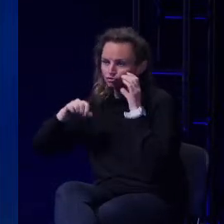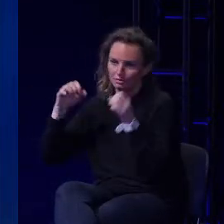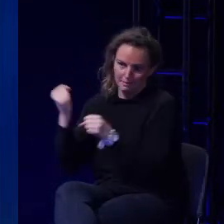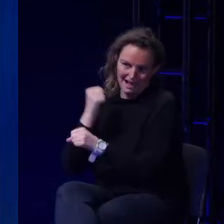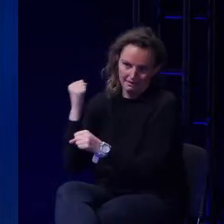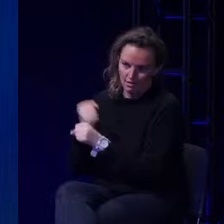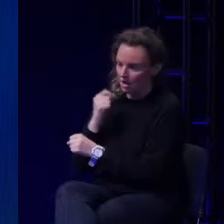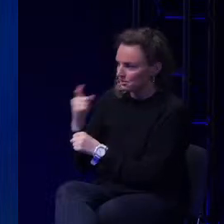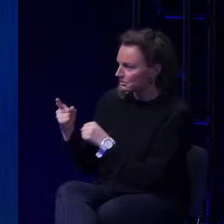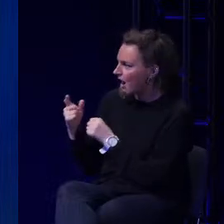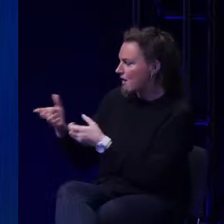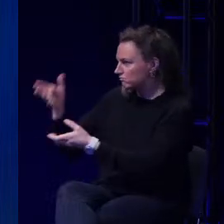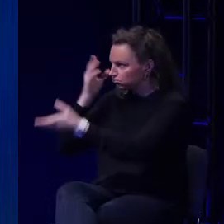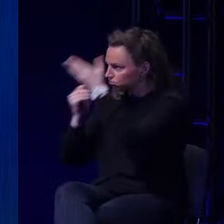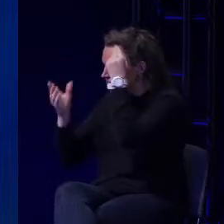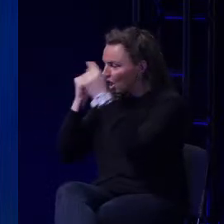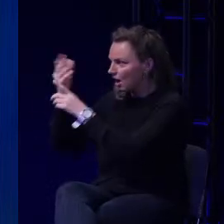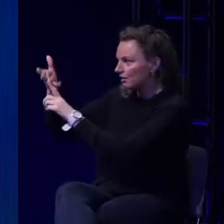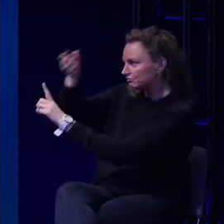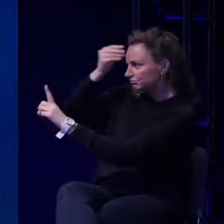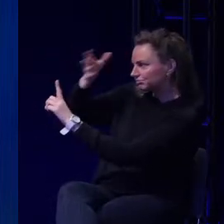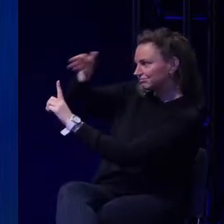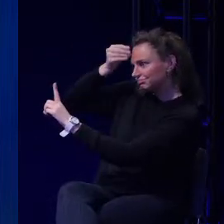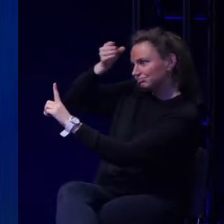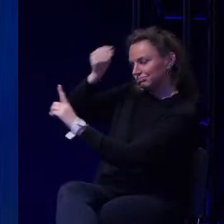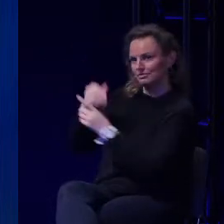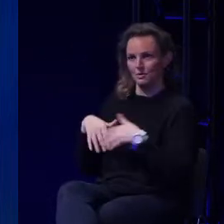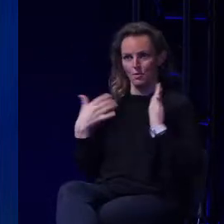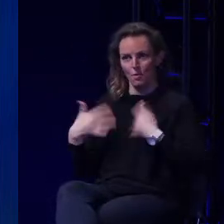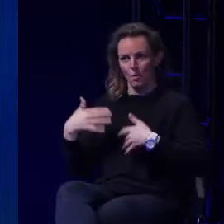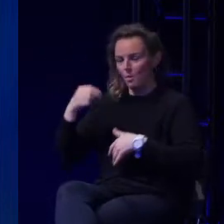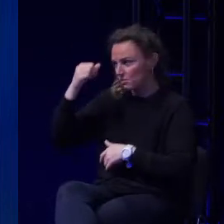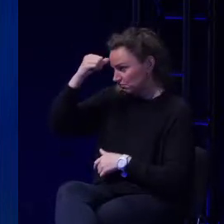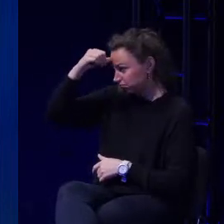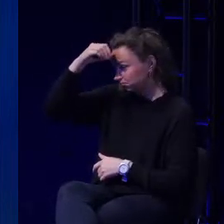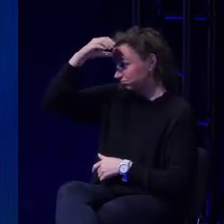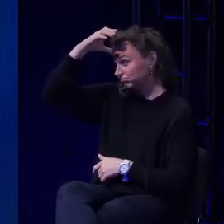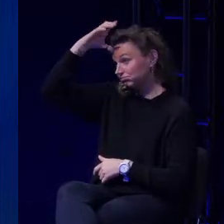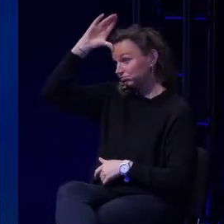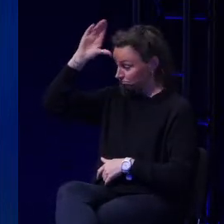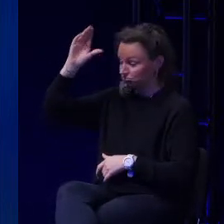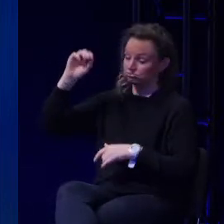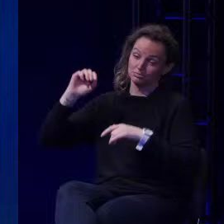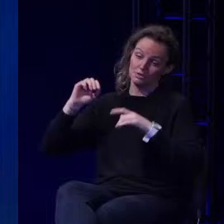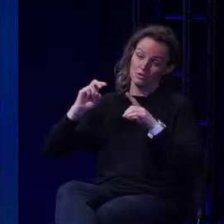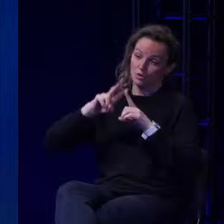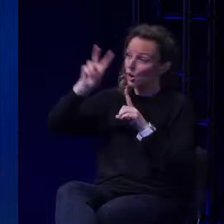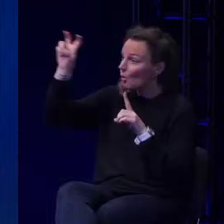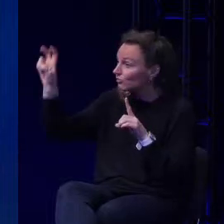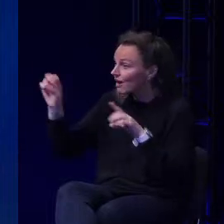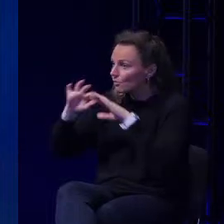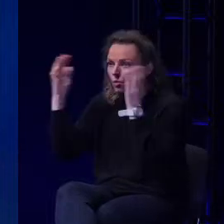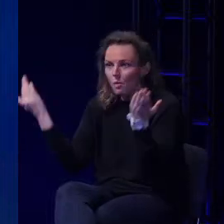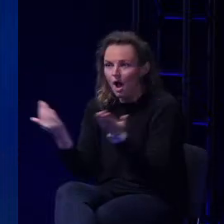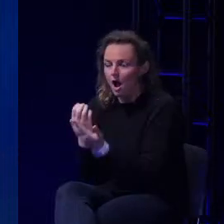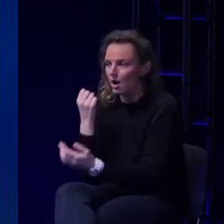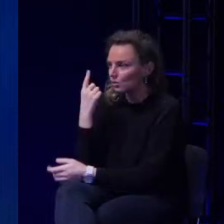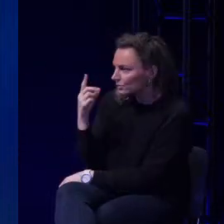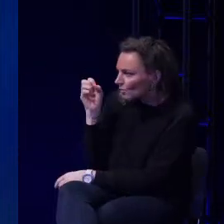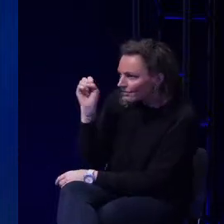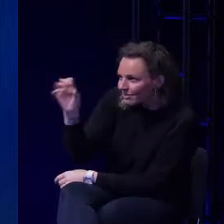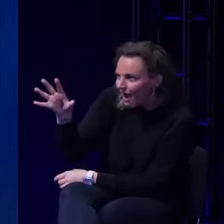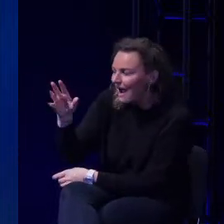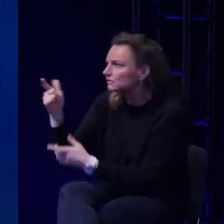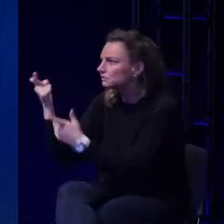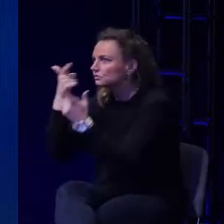learned incredible amounts of knowledge about, you know, going around the world with one light and looking for the